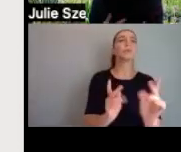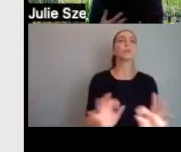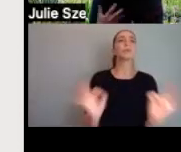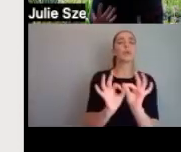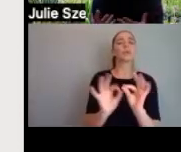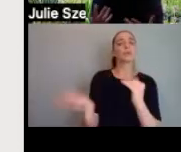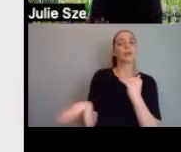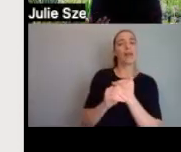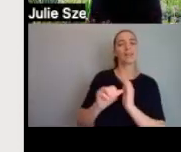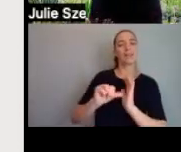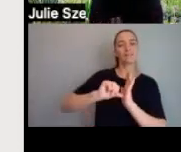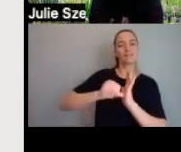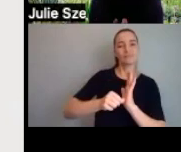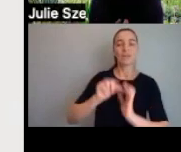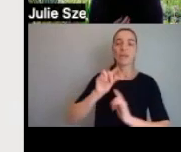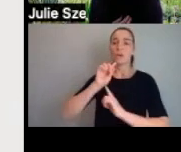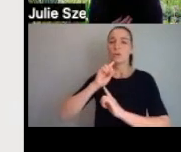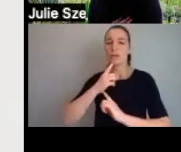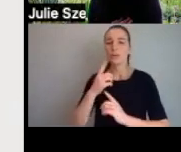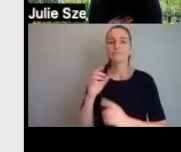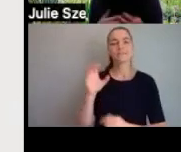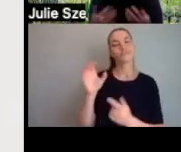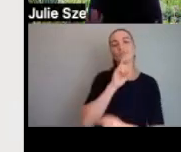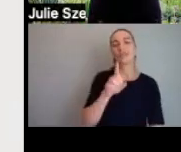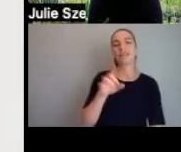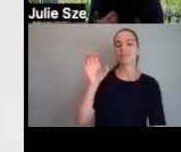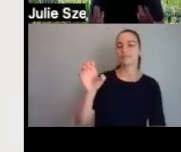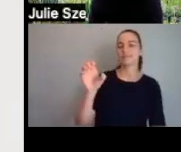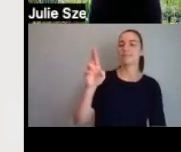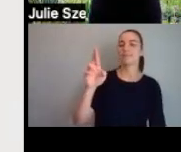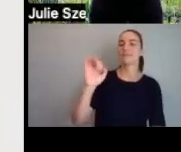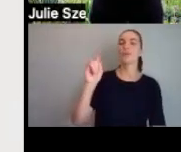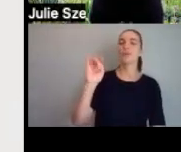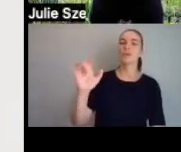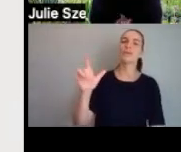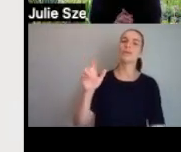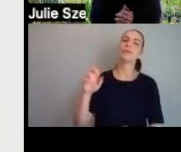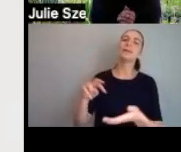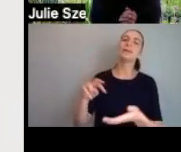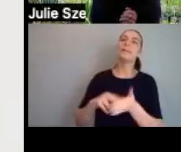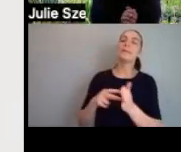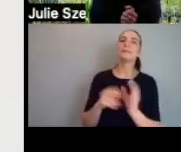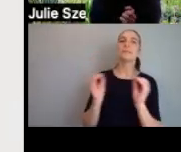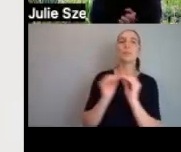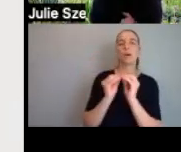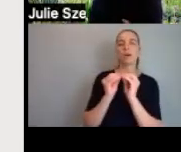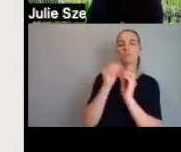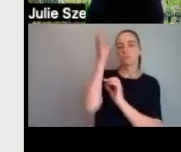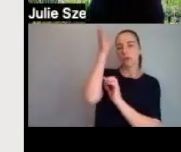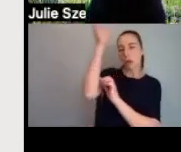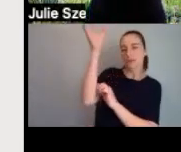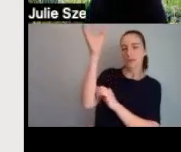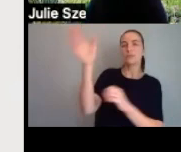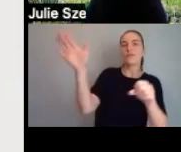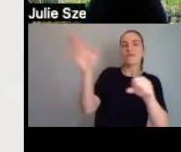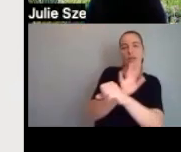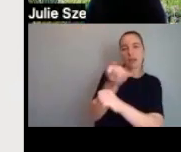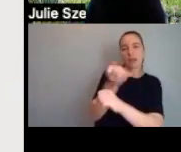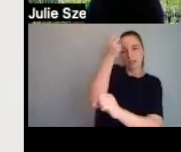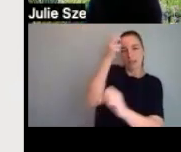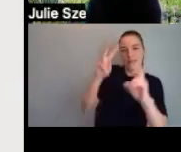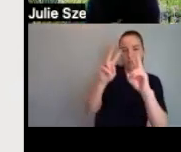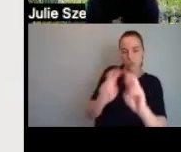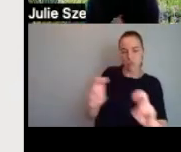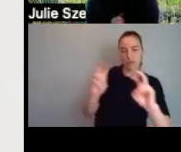it means to think more. Now more people understand, oh, environmental justice, climate justice, these are things that are